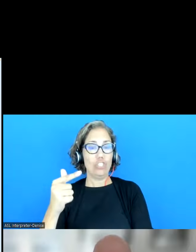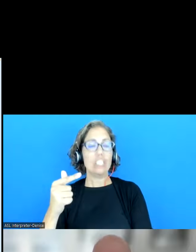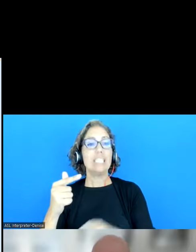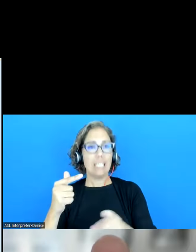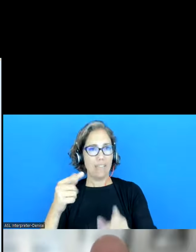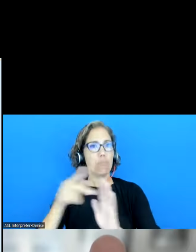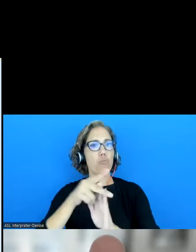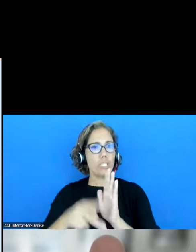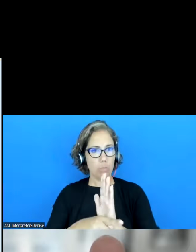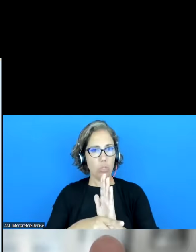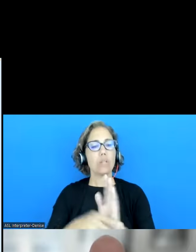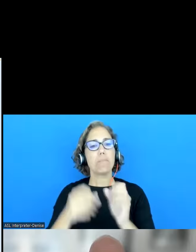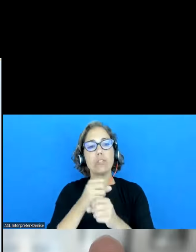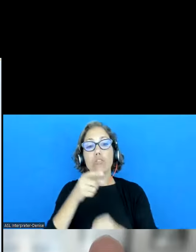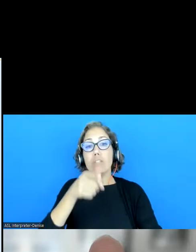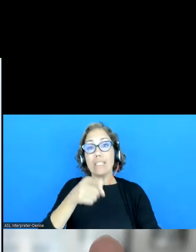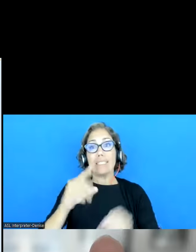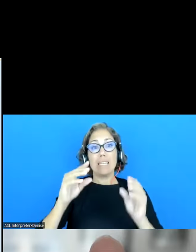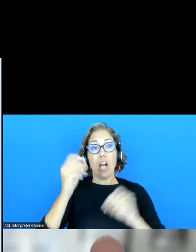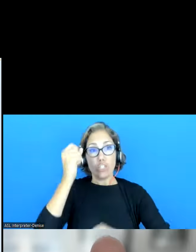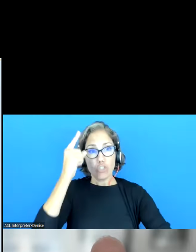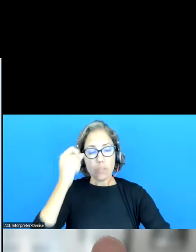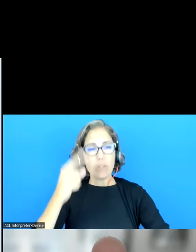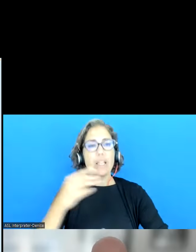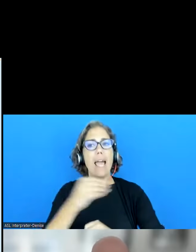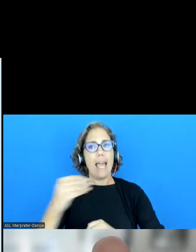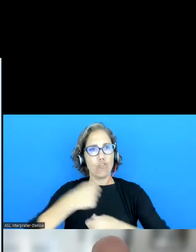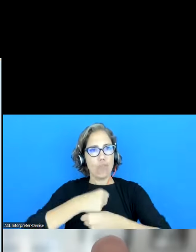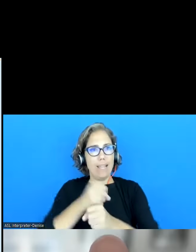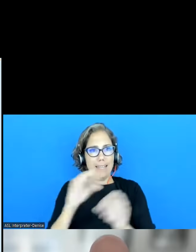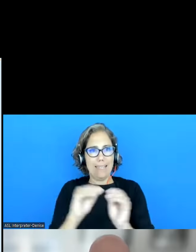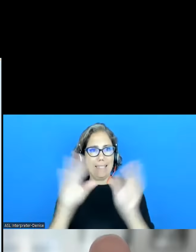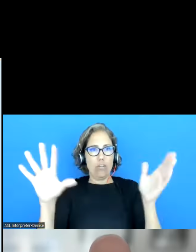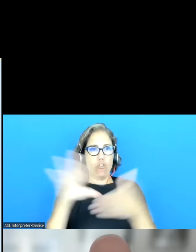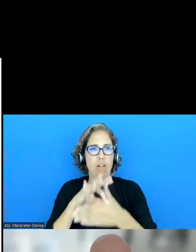being understandable, and certainly creating clear content plays right into that.